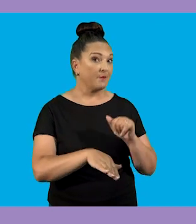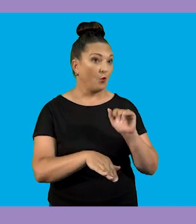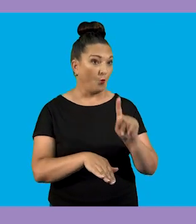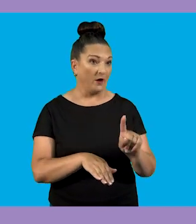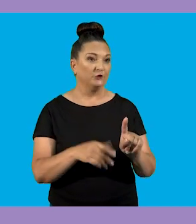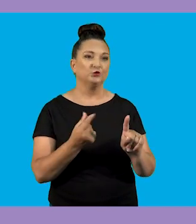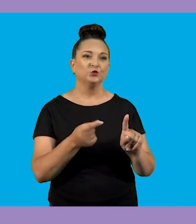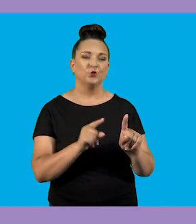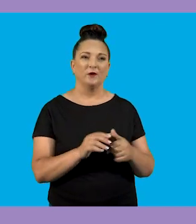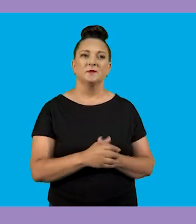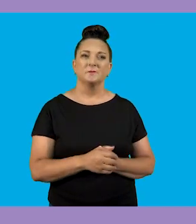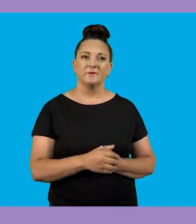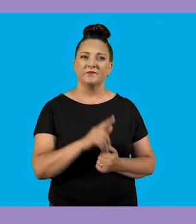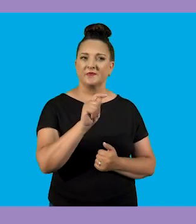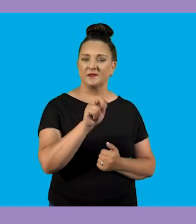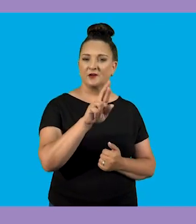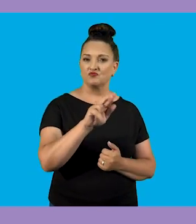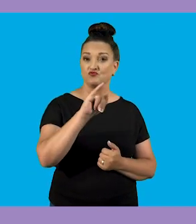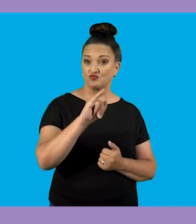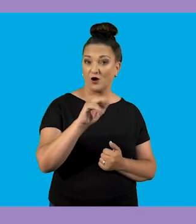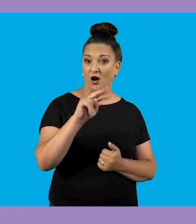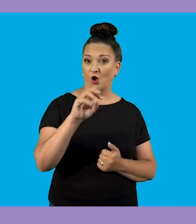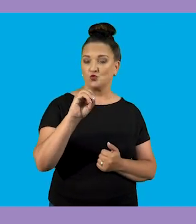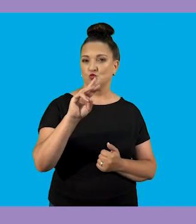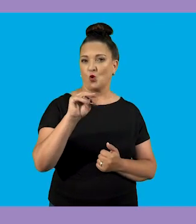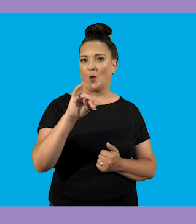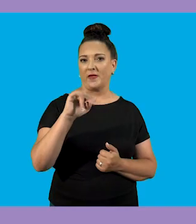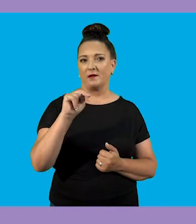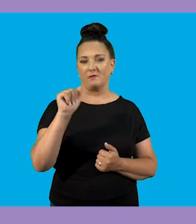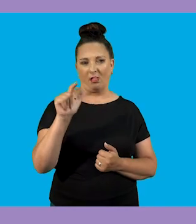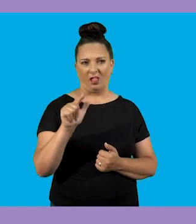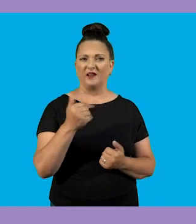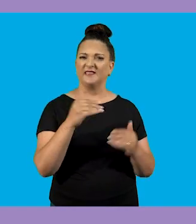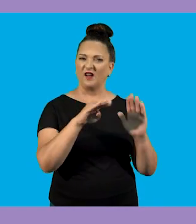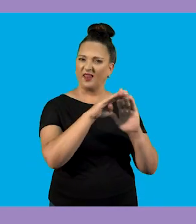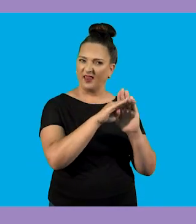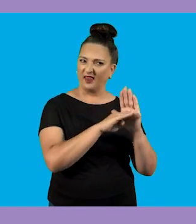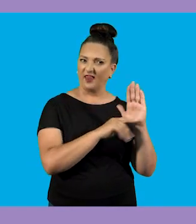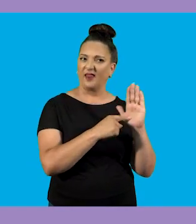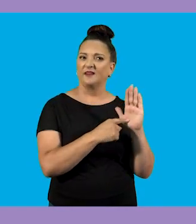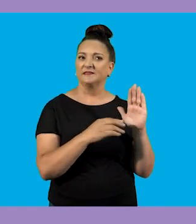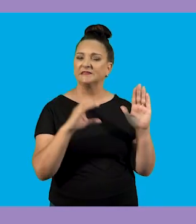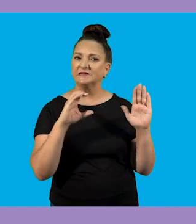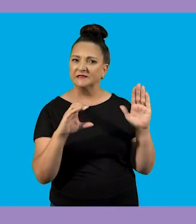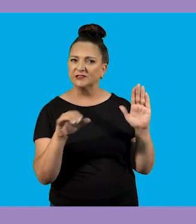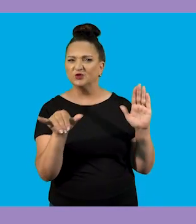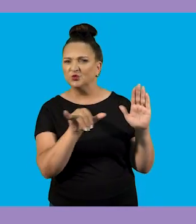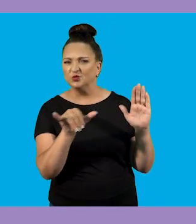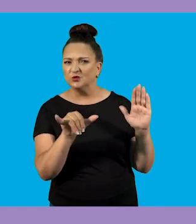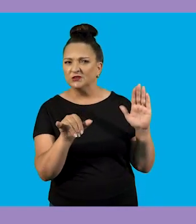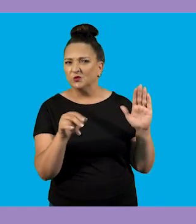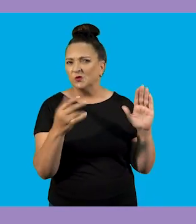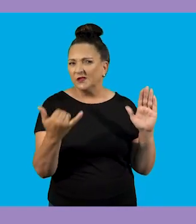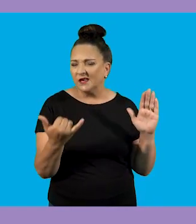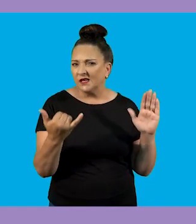there our trinomial. So we are going to list the factors of c. Again, if you are asking yourself which one is c, just remember the